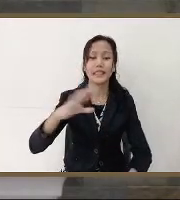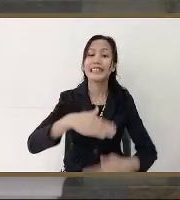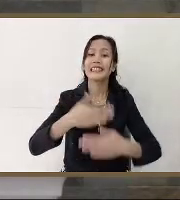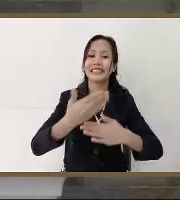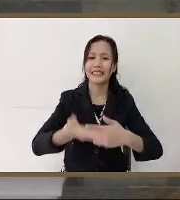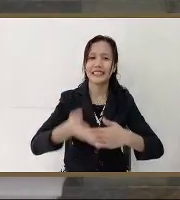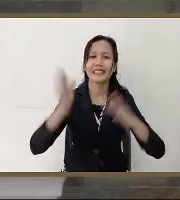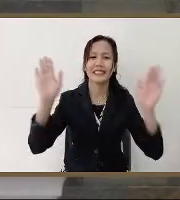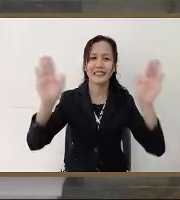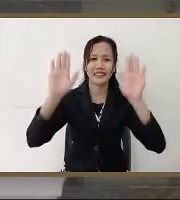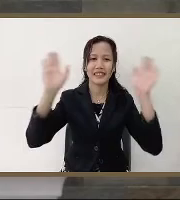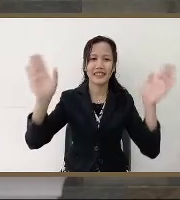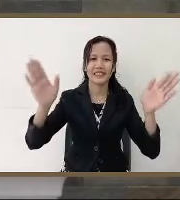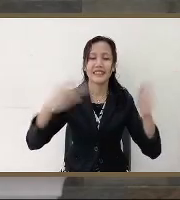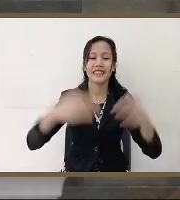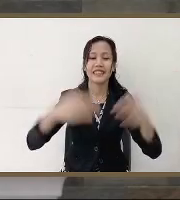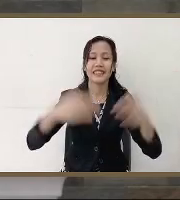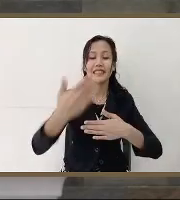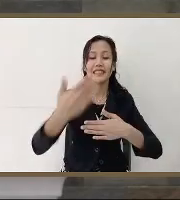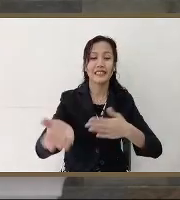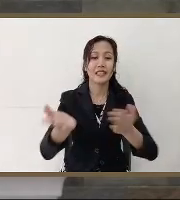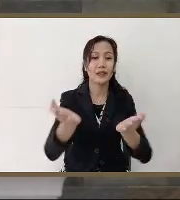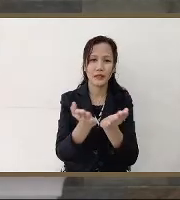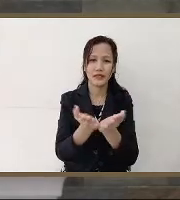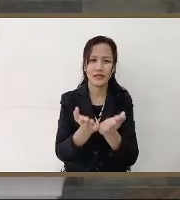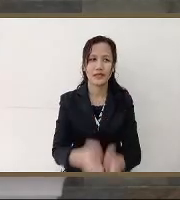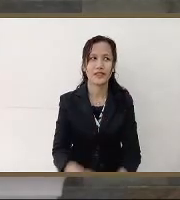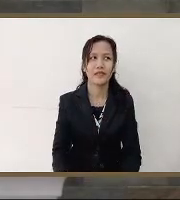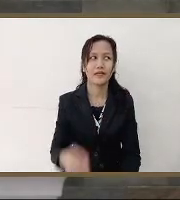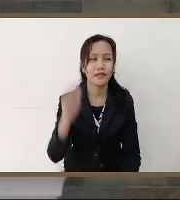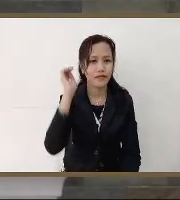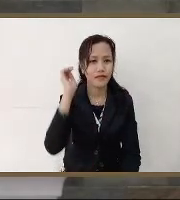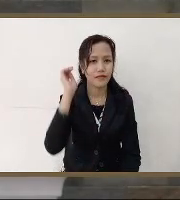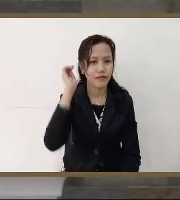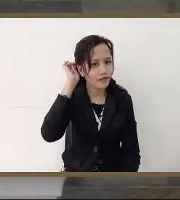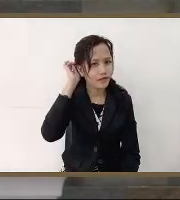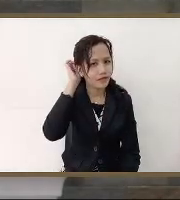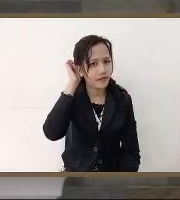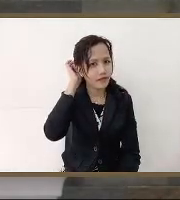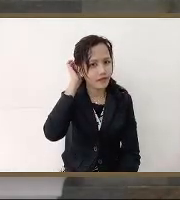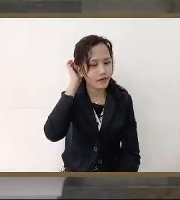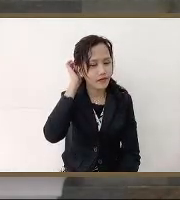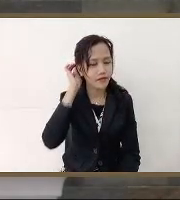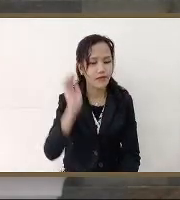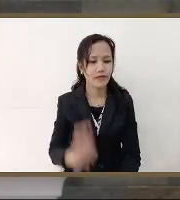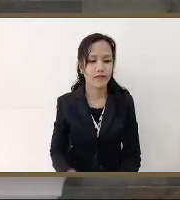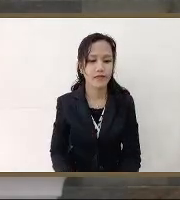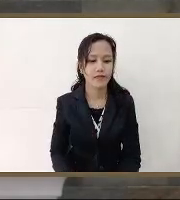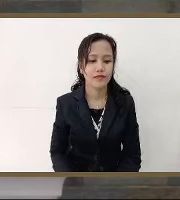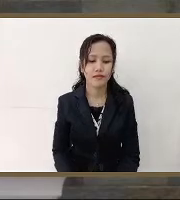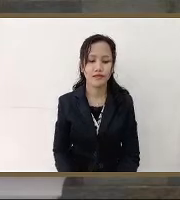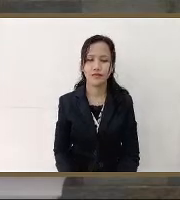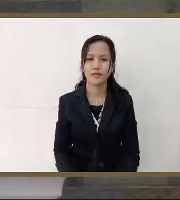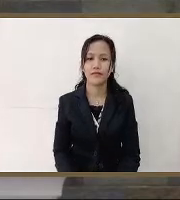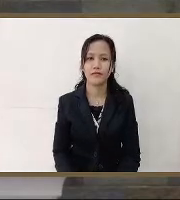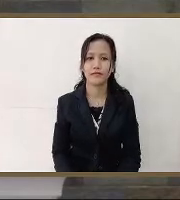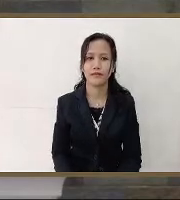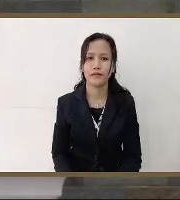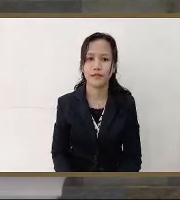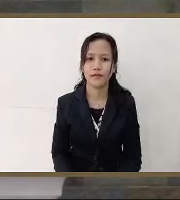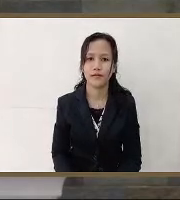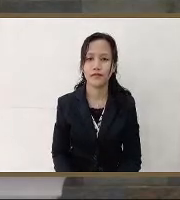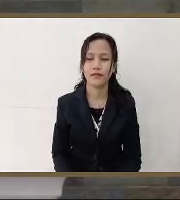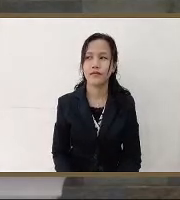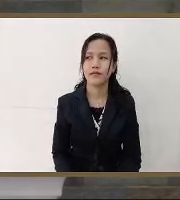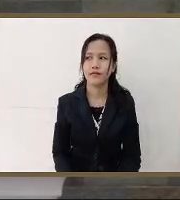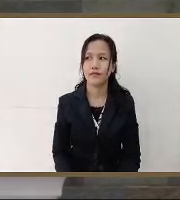proceed to another two books. Or, kung makukover natin yung first two books, I believe makukover na natin din.